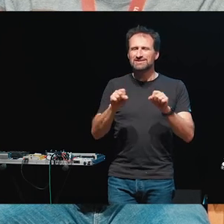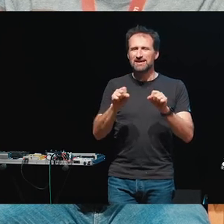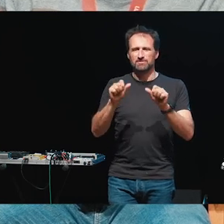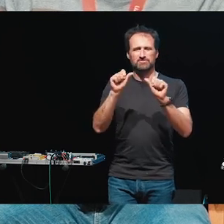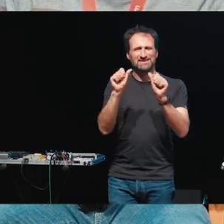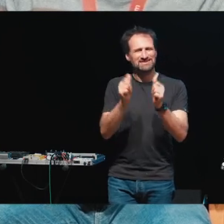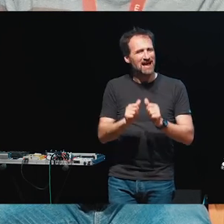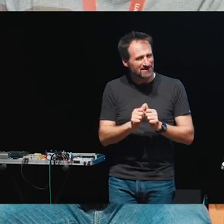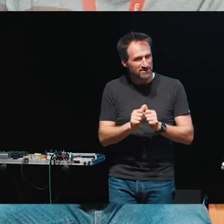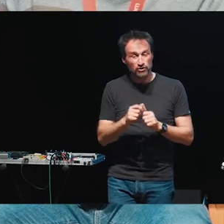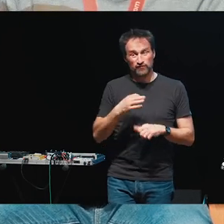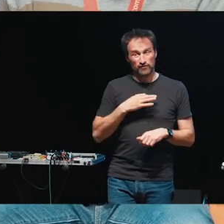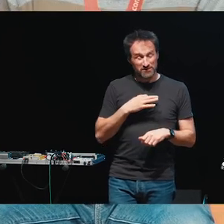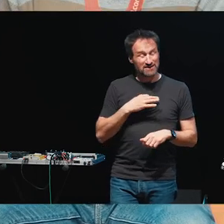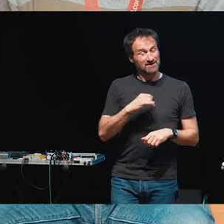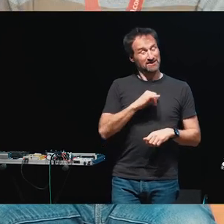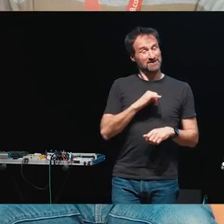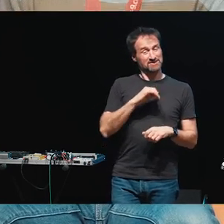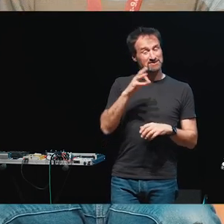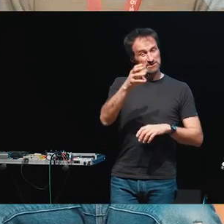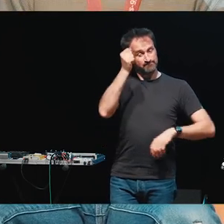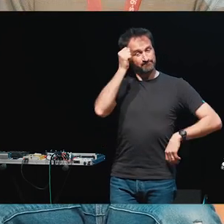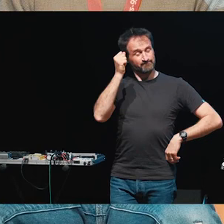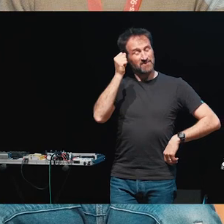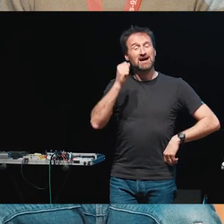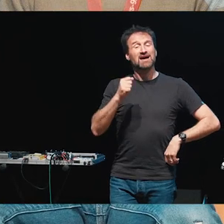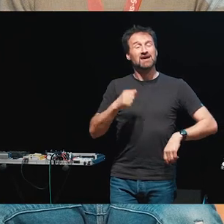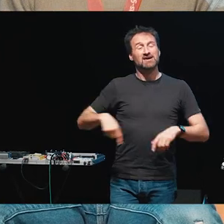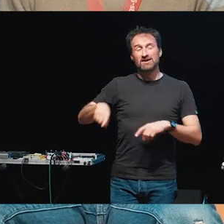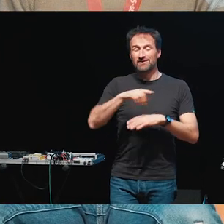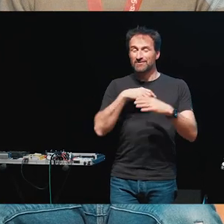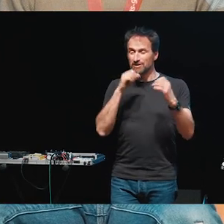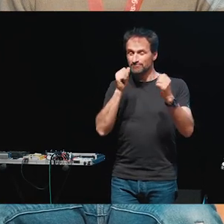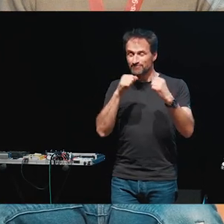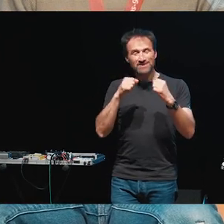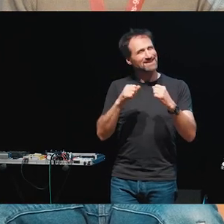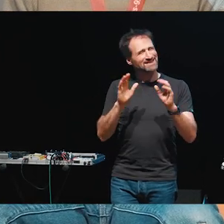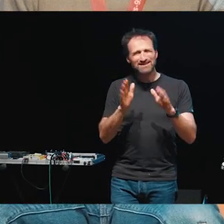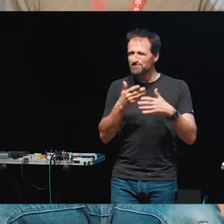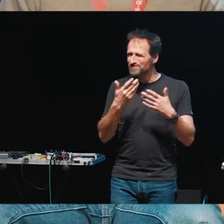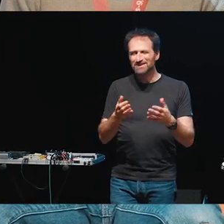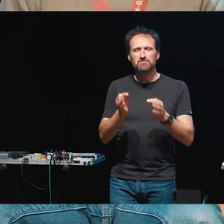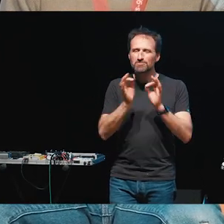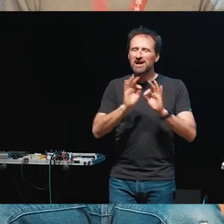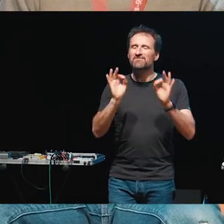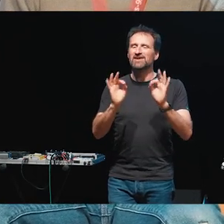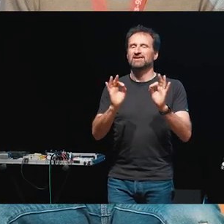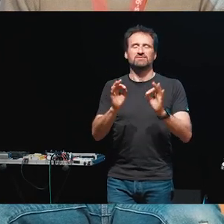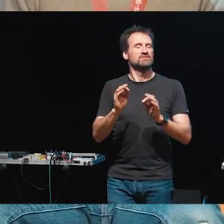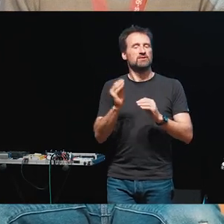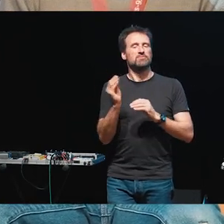interesting takeaway was that we kind of agreed that there's no perfect plugin system, that you always have